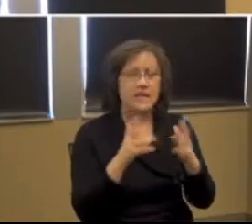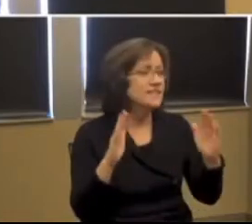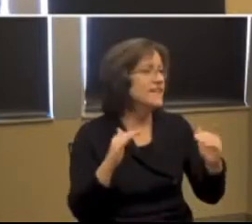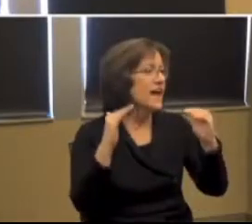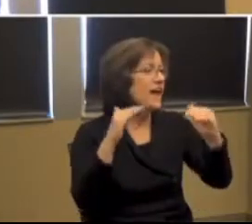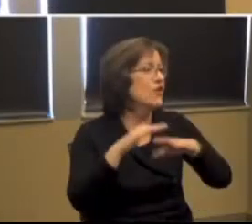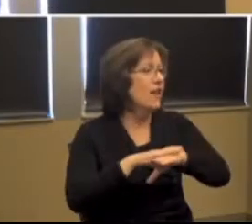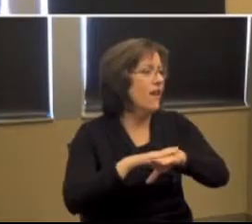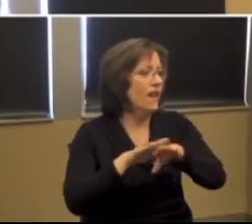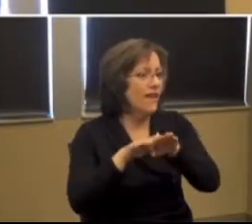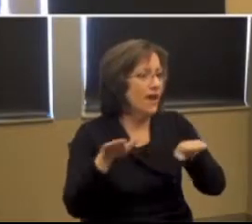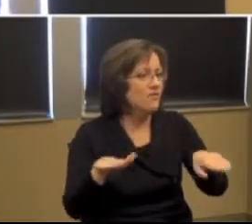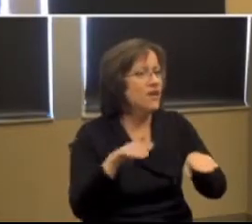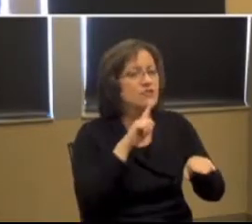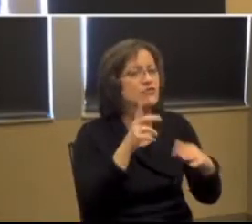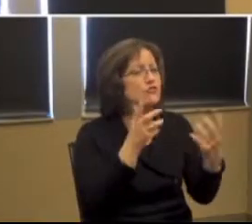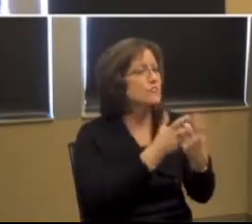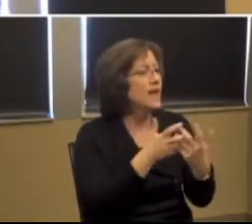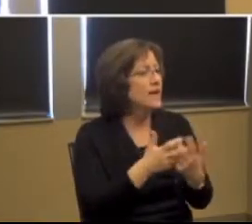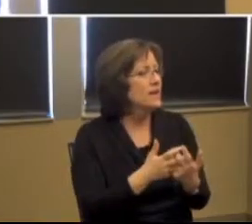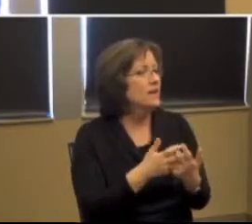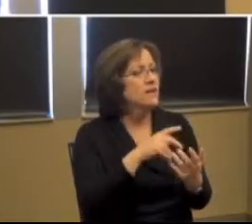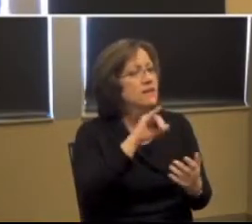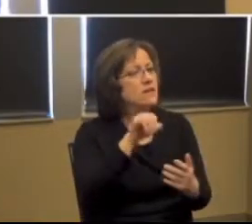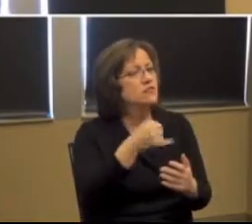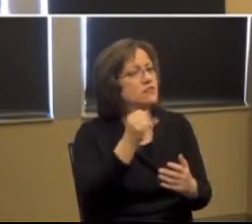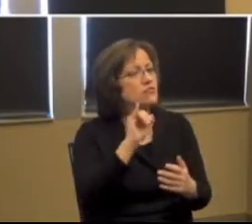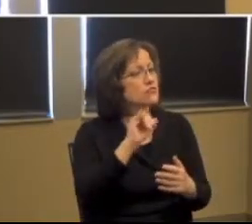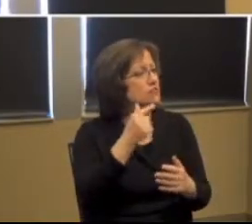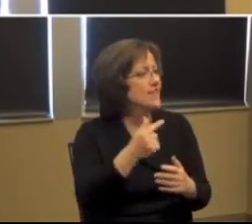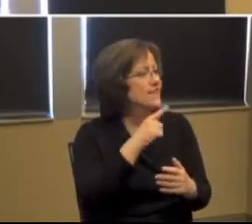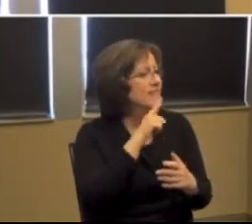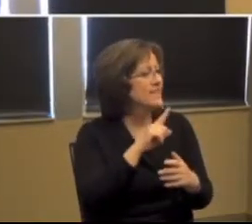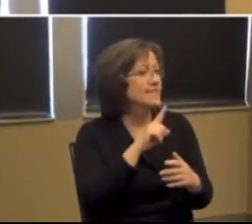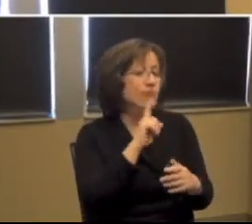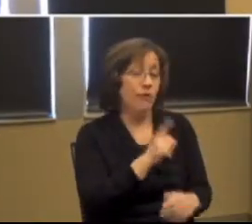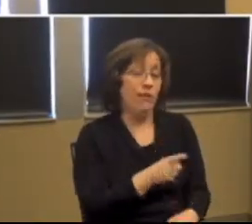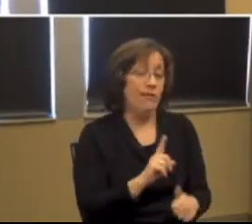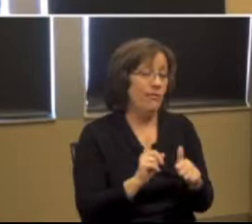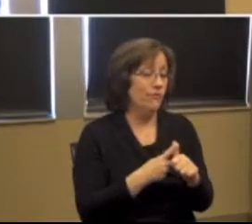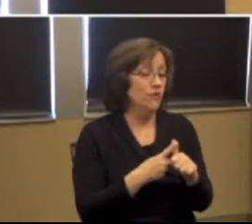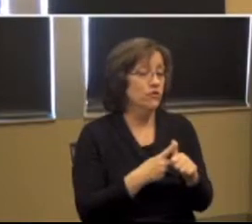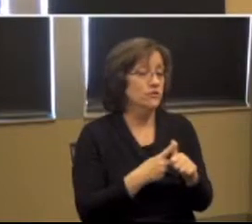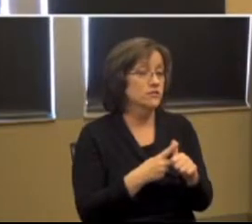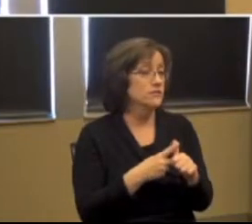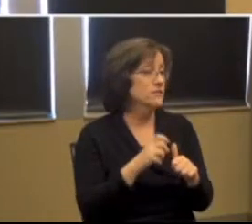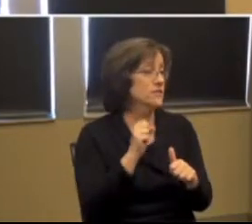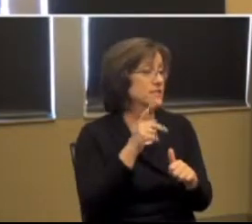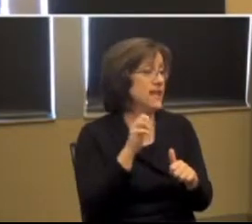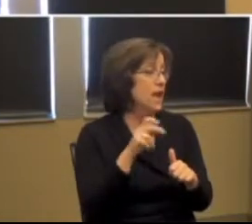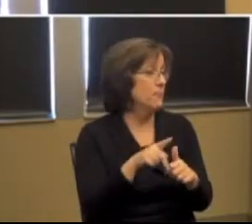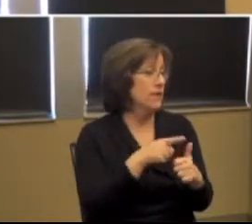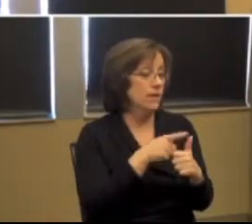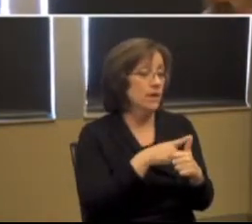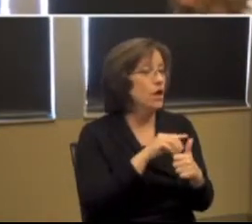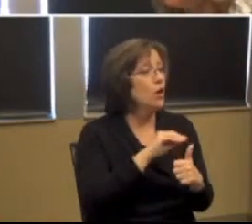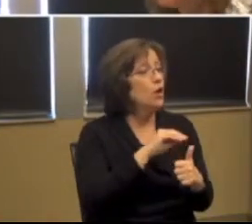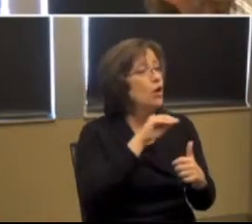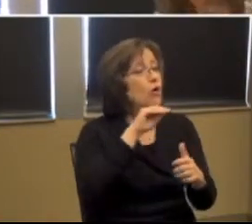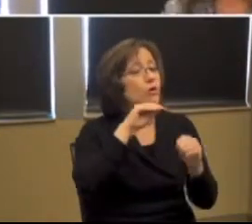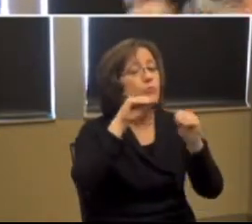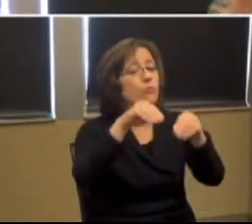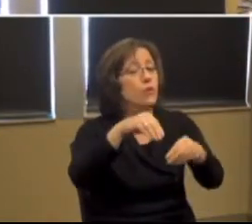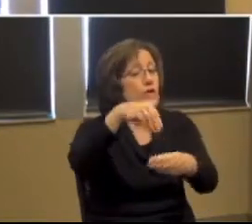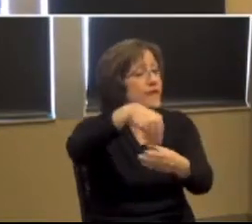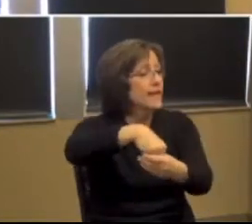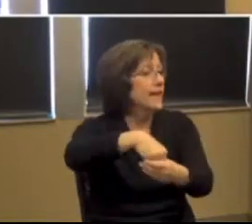a higher level one, but this would just be matching. I mean, a jig is literally the first step would be like a put in. So it might be